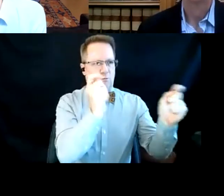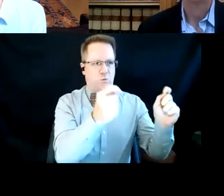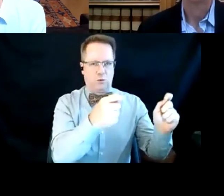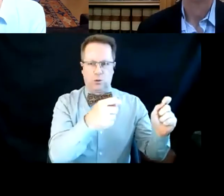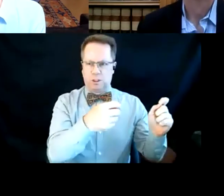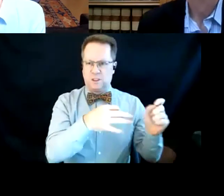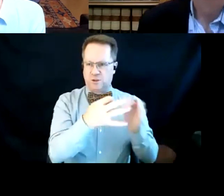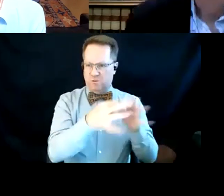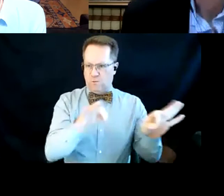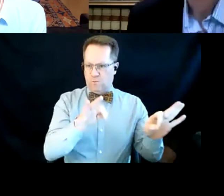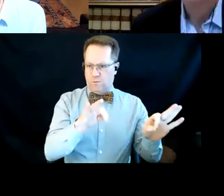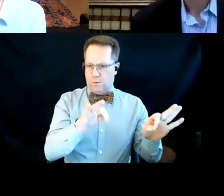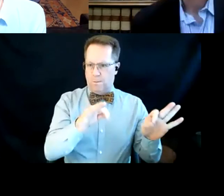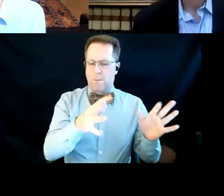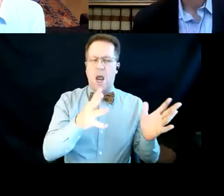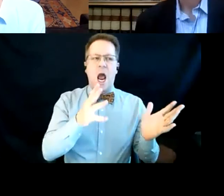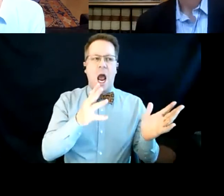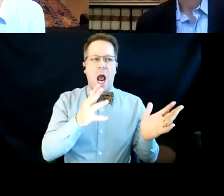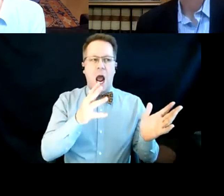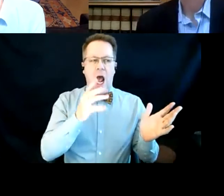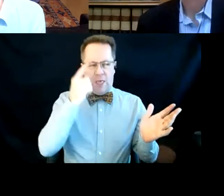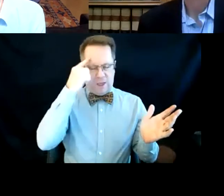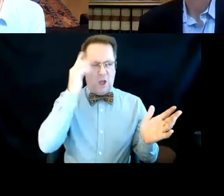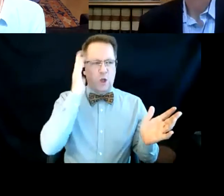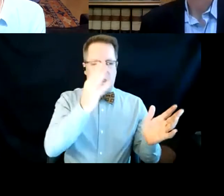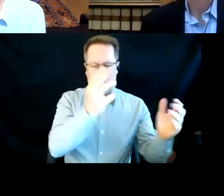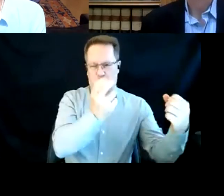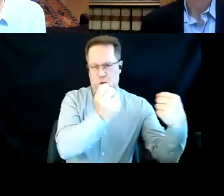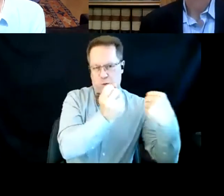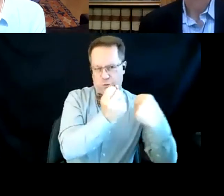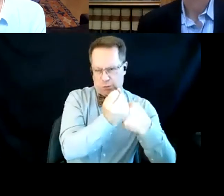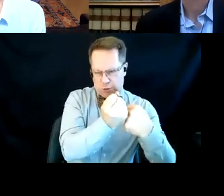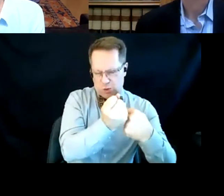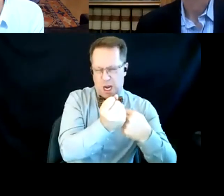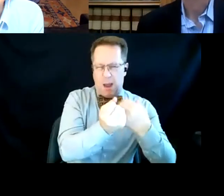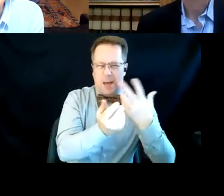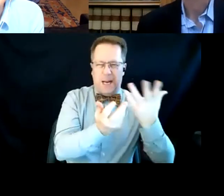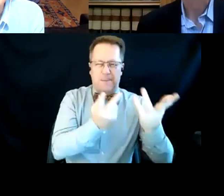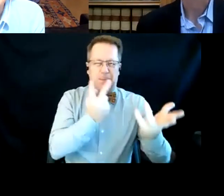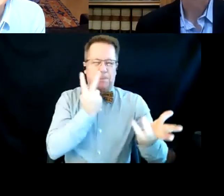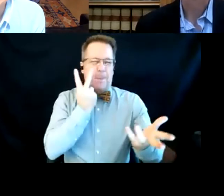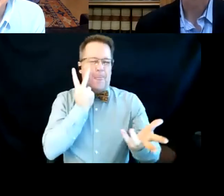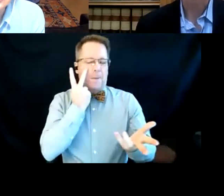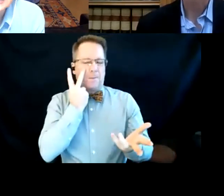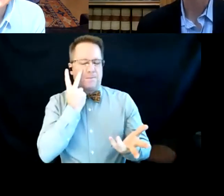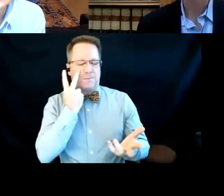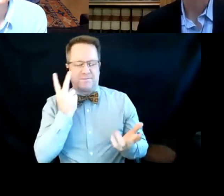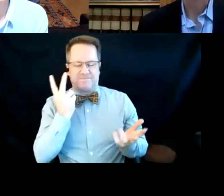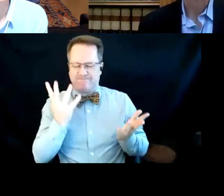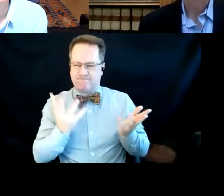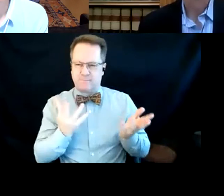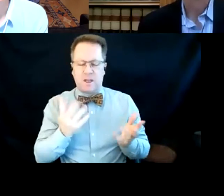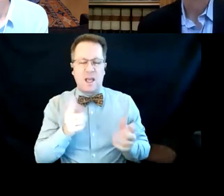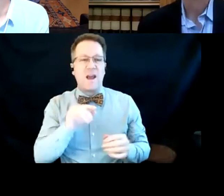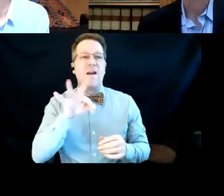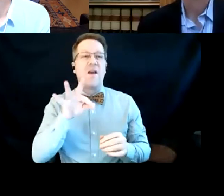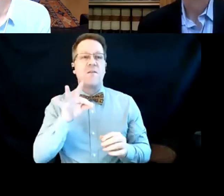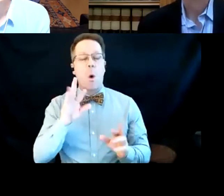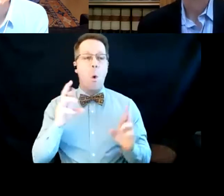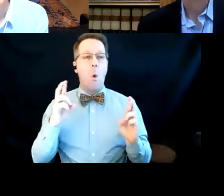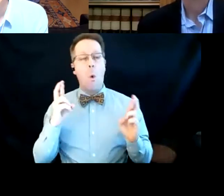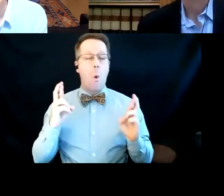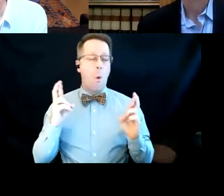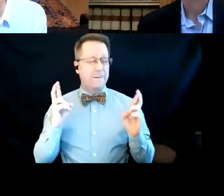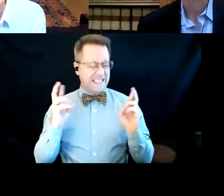be in that space as well, and we'll see how far that goes. But it feels, if you're holding out hope that, oh, maybe she'll be